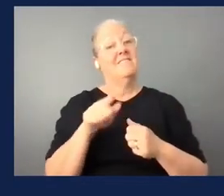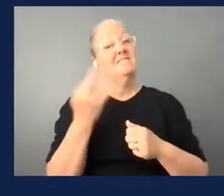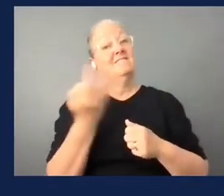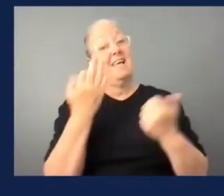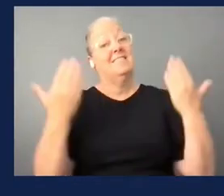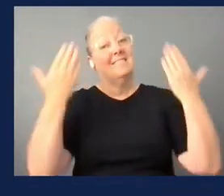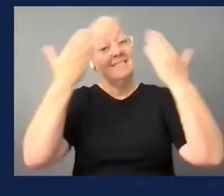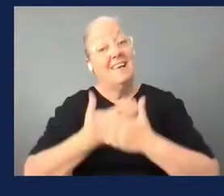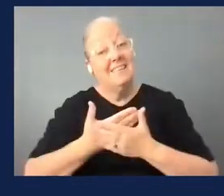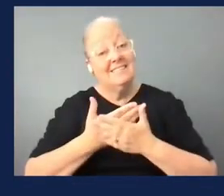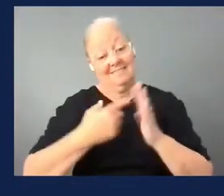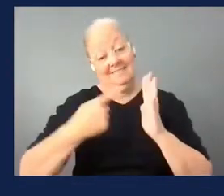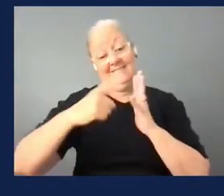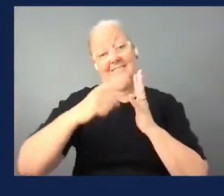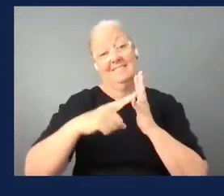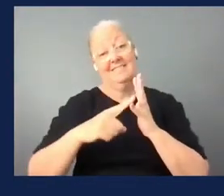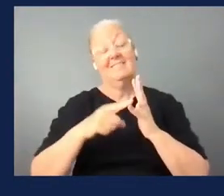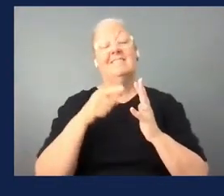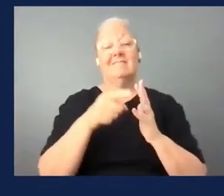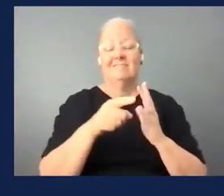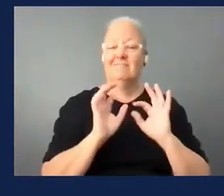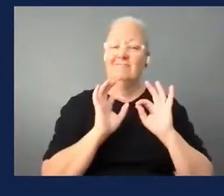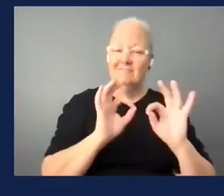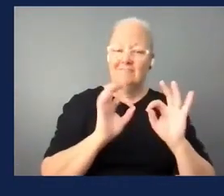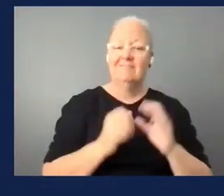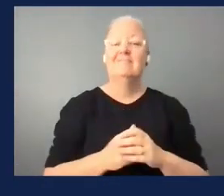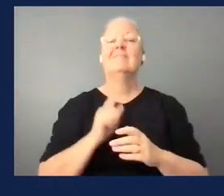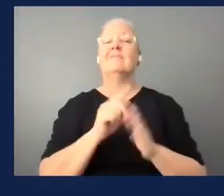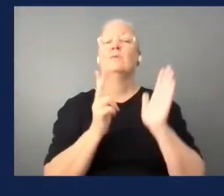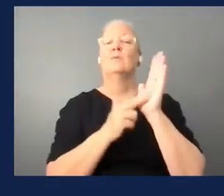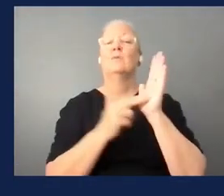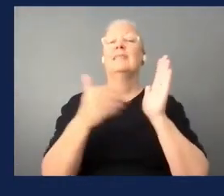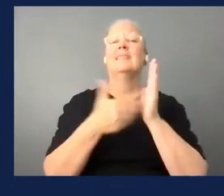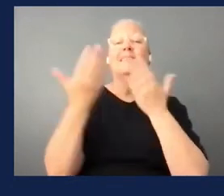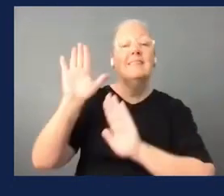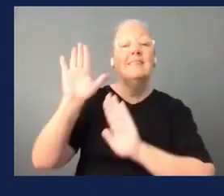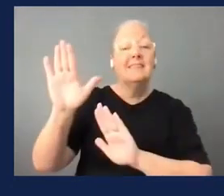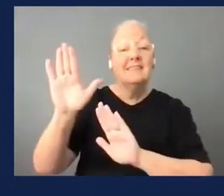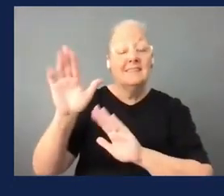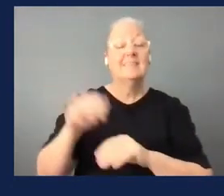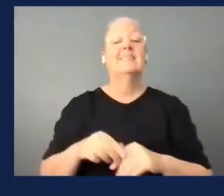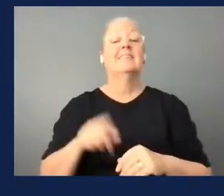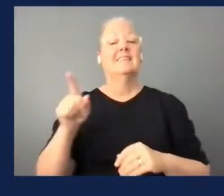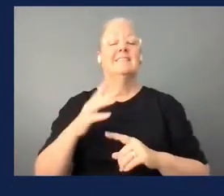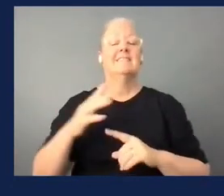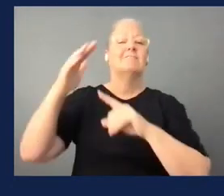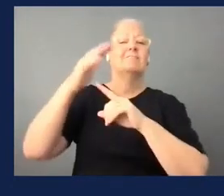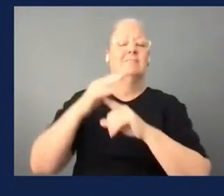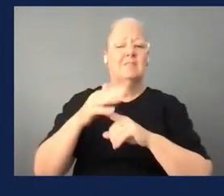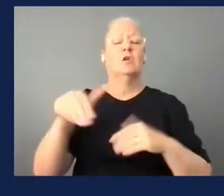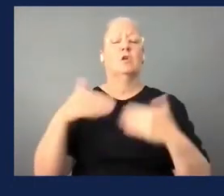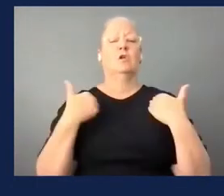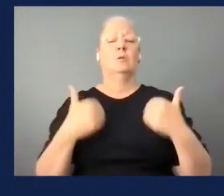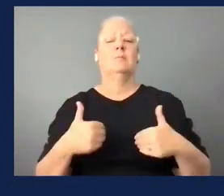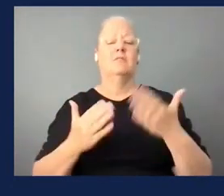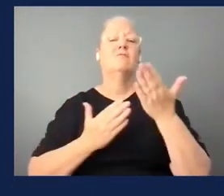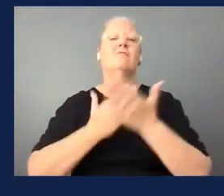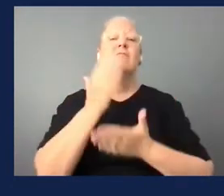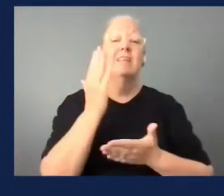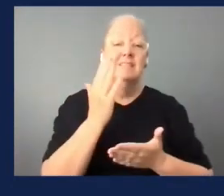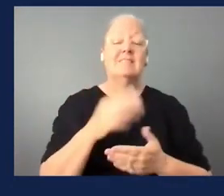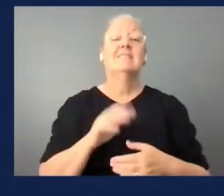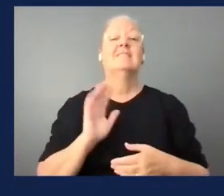us. V is in New Zealand, where they are the Senior Human Rights Advisor at the New Zealand Human Rights